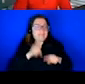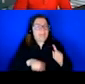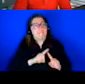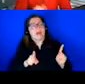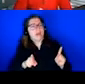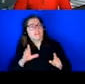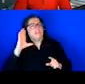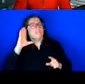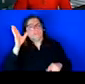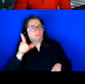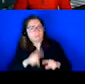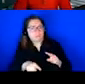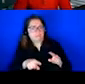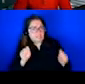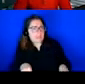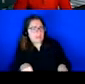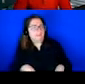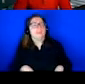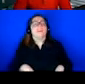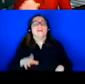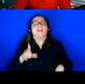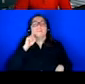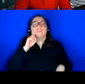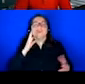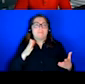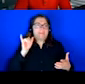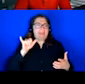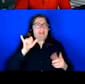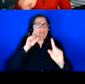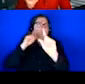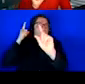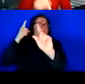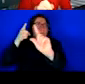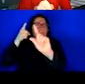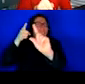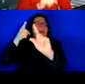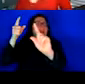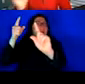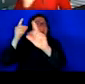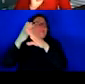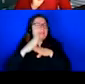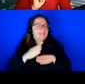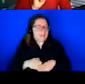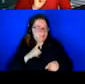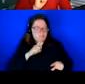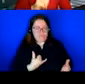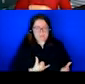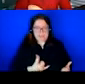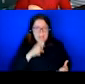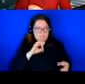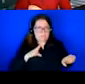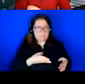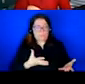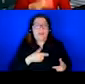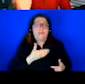well, let's work on something that you can do right now that could work towards that as well. So it could be, they want this dream job at this